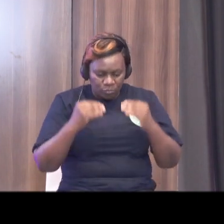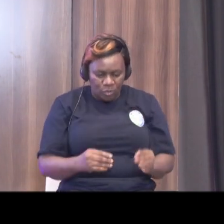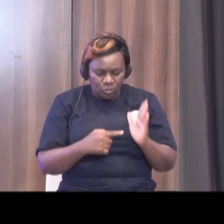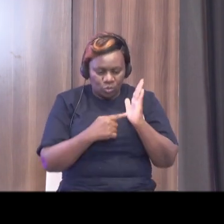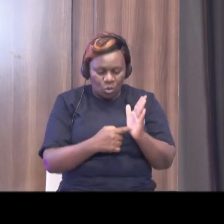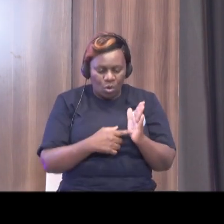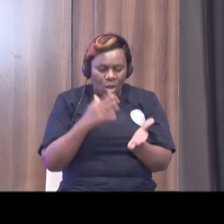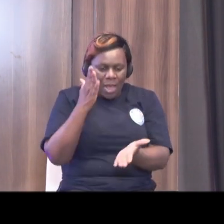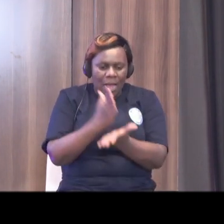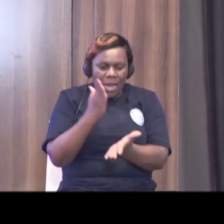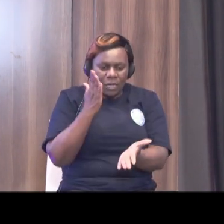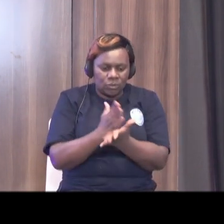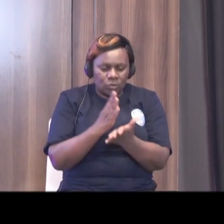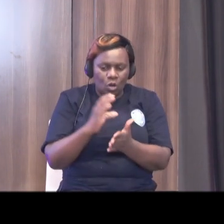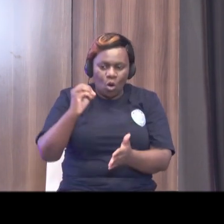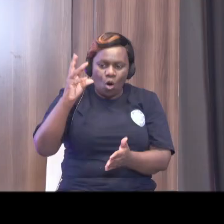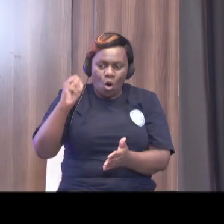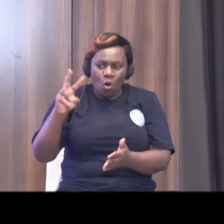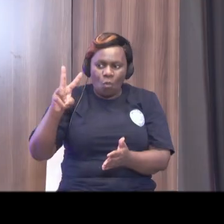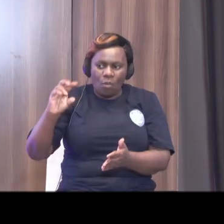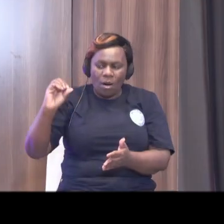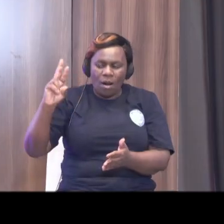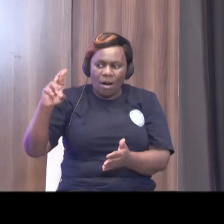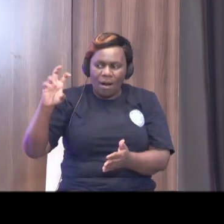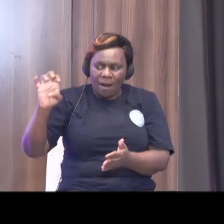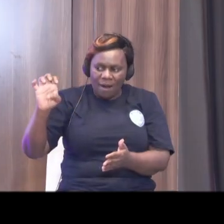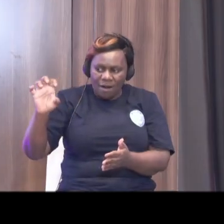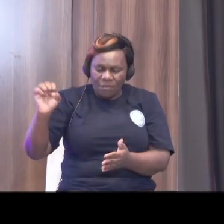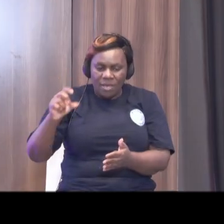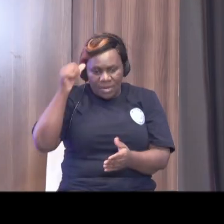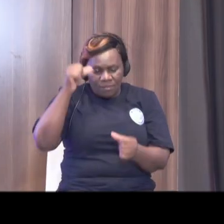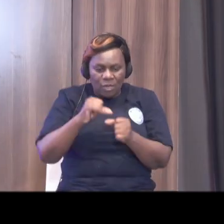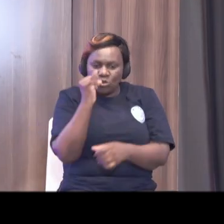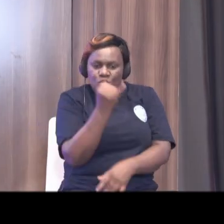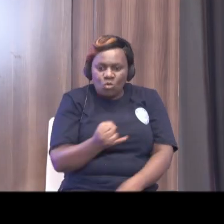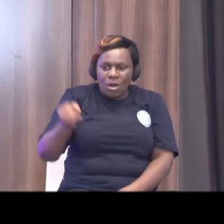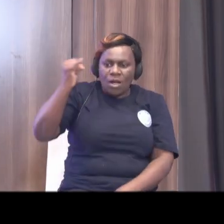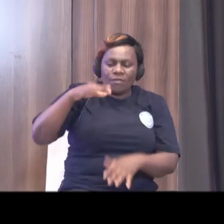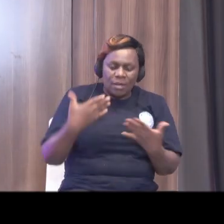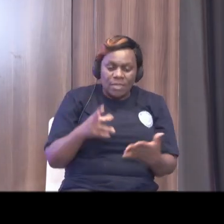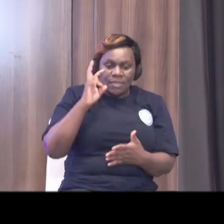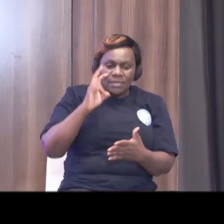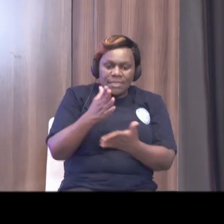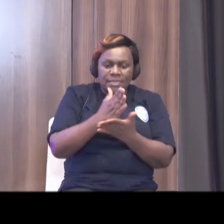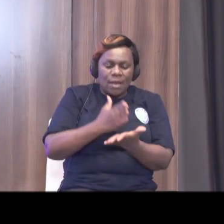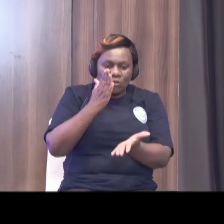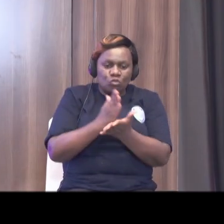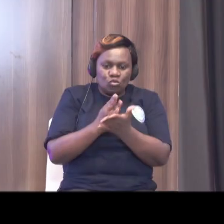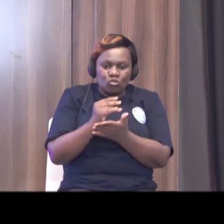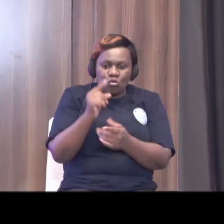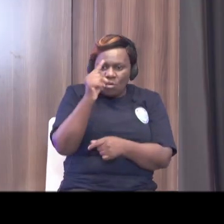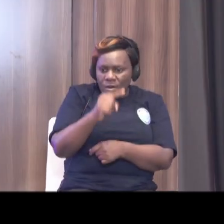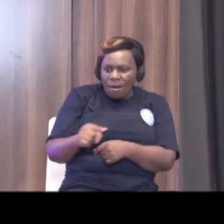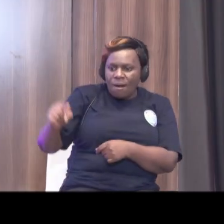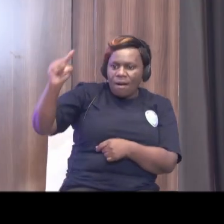the actual calm curves, and this is just reminding you what those curves are. And so we're going to get to see some real curves and